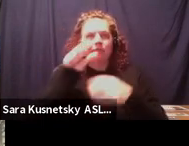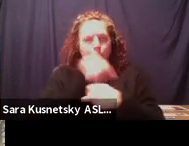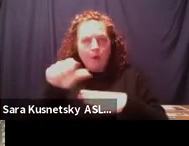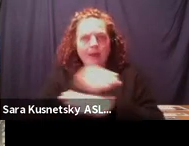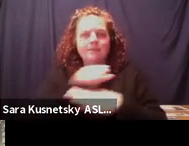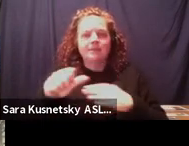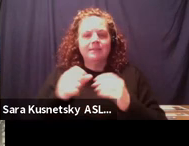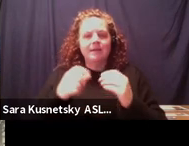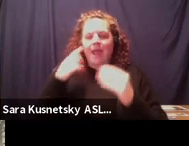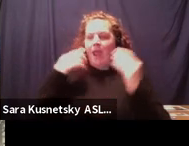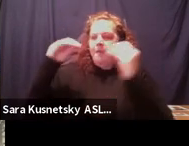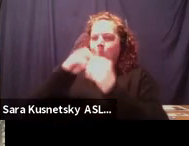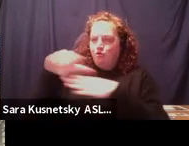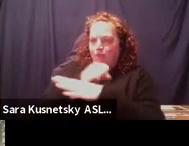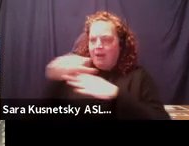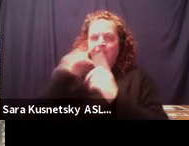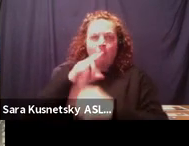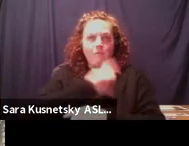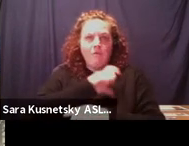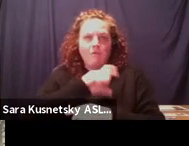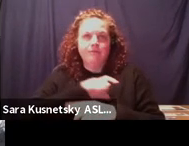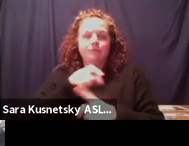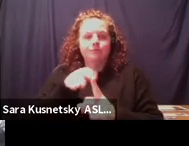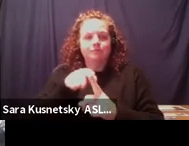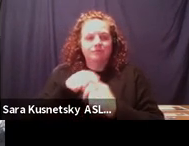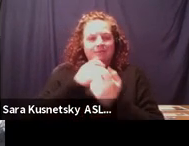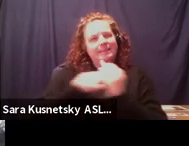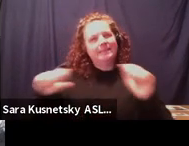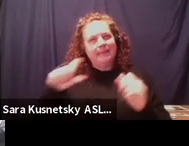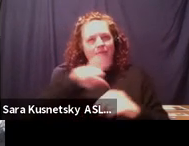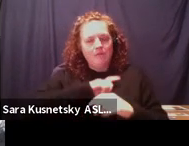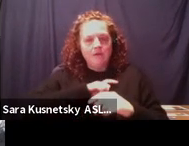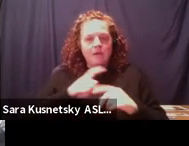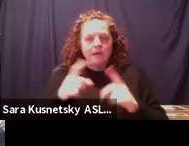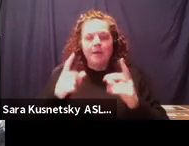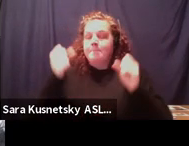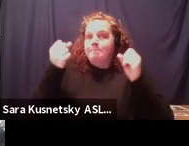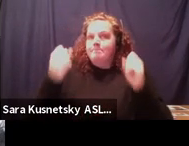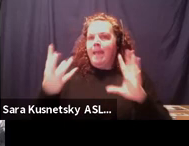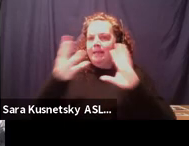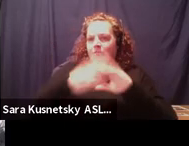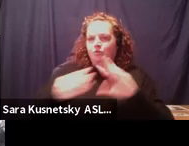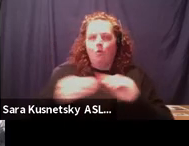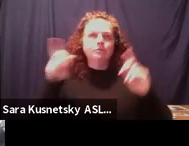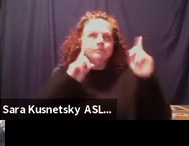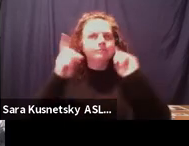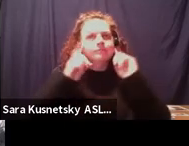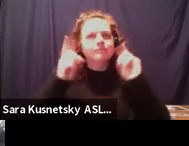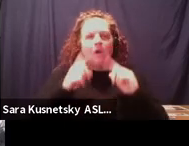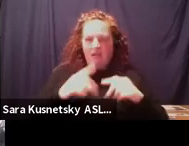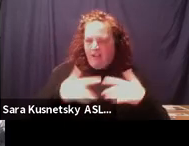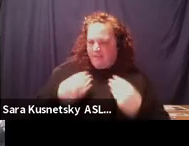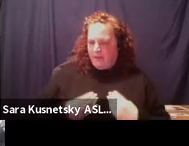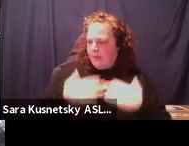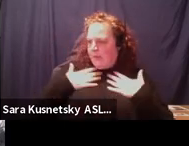officers. I know from many stories that I've heard recently that there's a new sense of a renewed collaborative